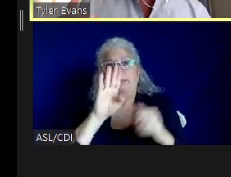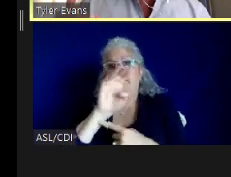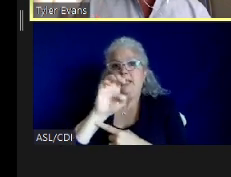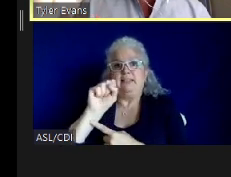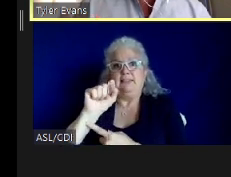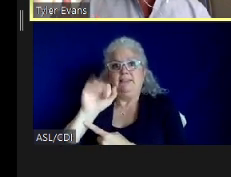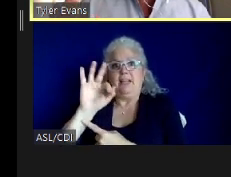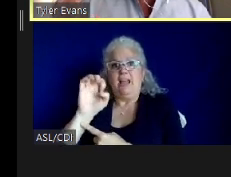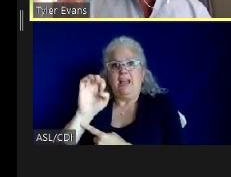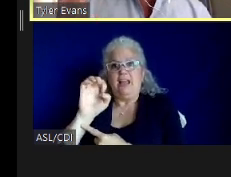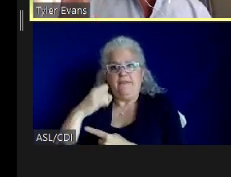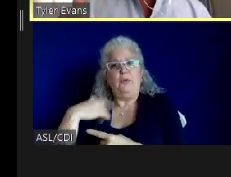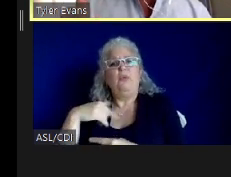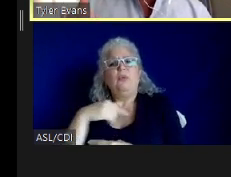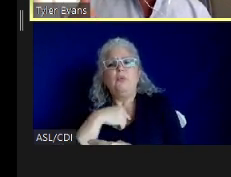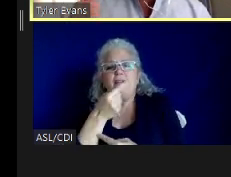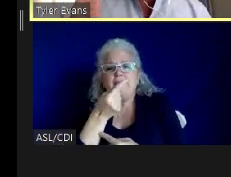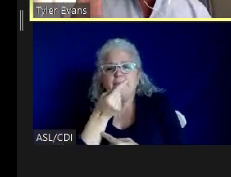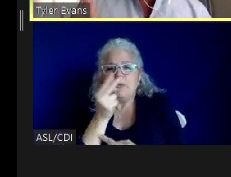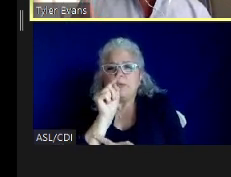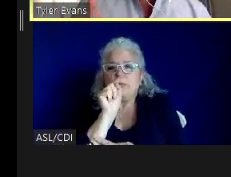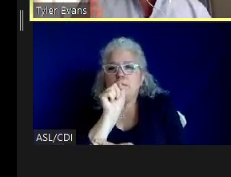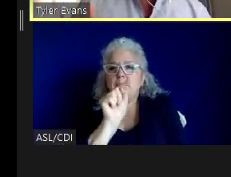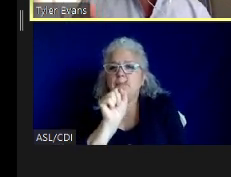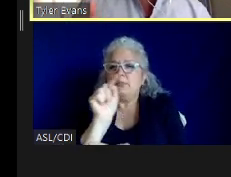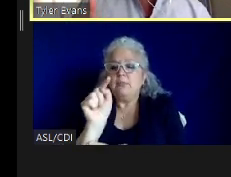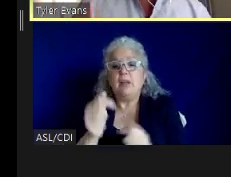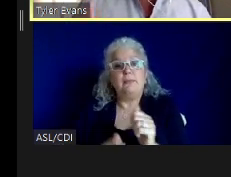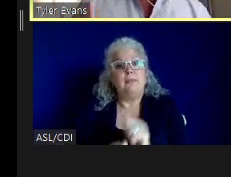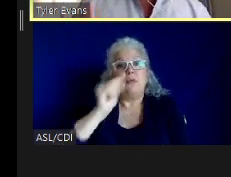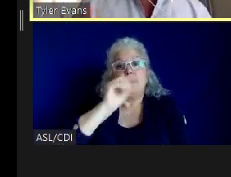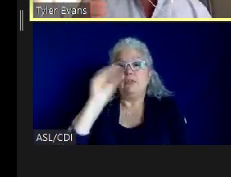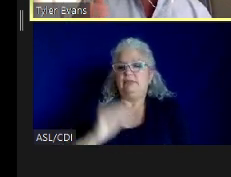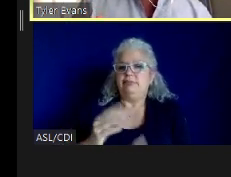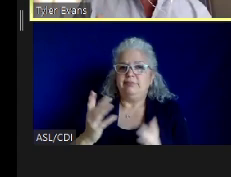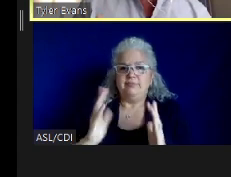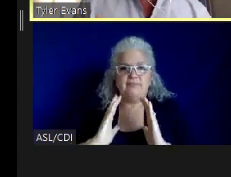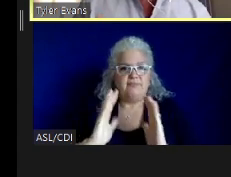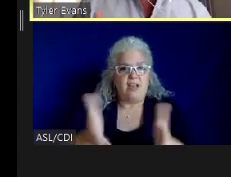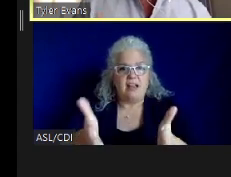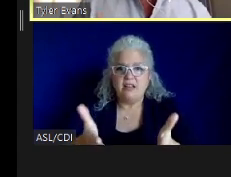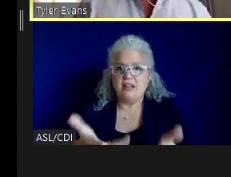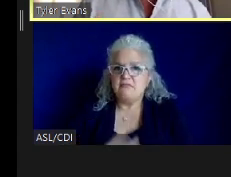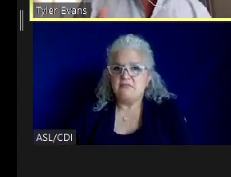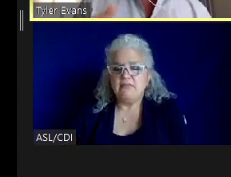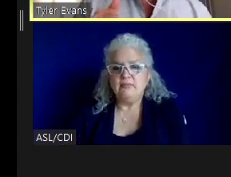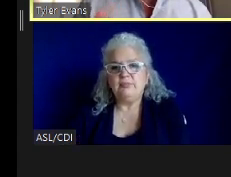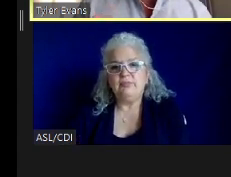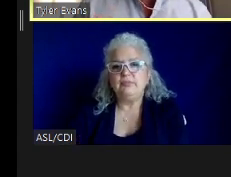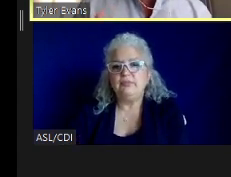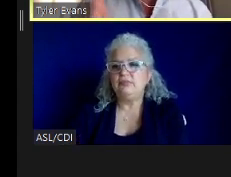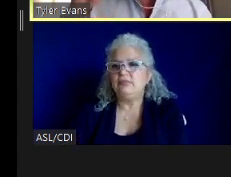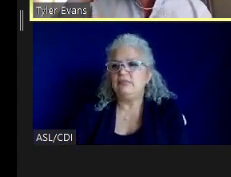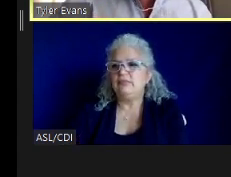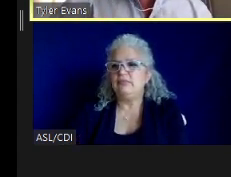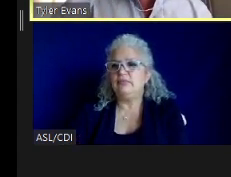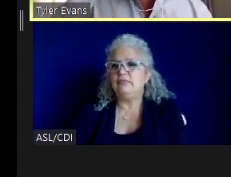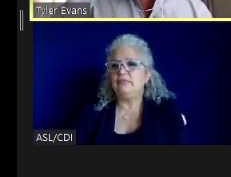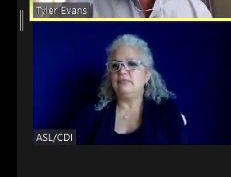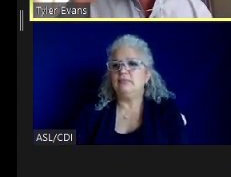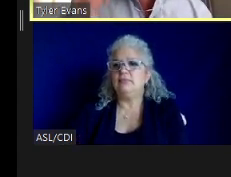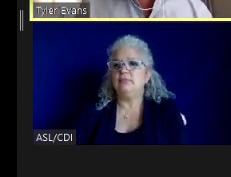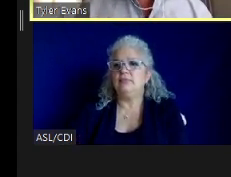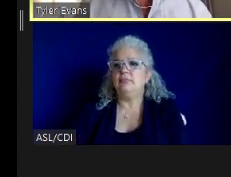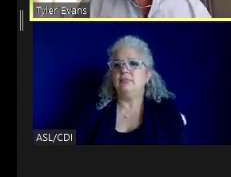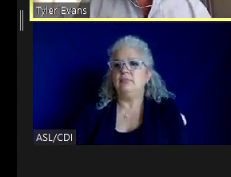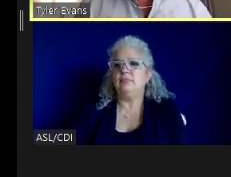that the most important thing is if you've had a severe anaphylactic reaction to flu shot in the past, this is probably not the right vaccine